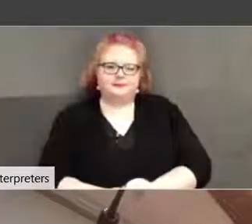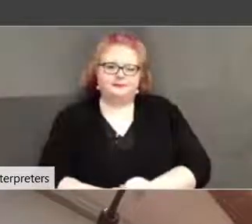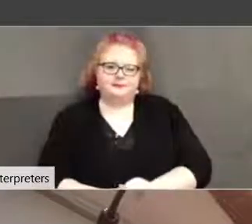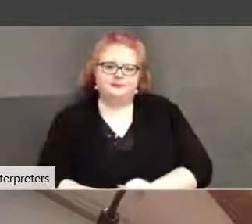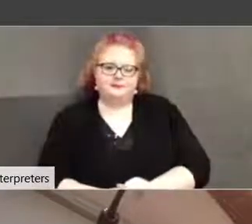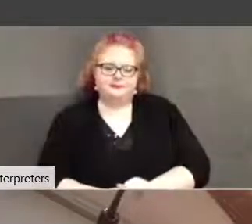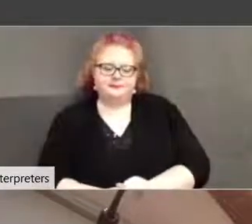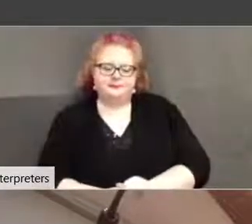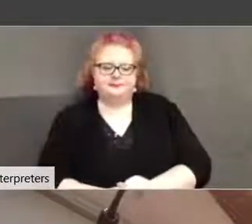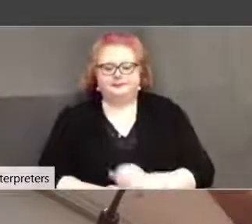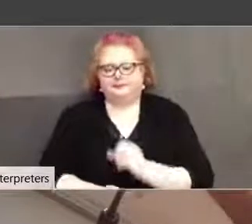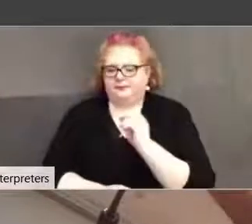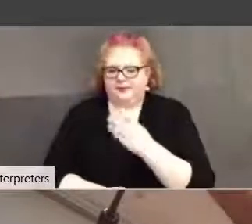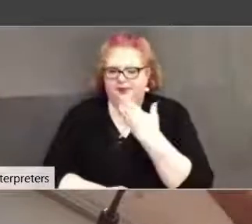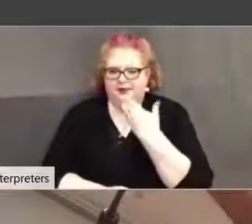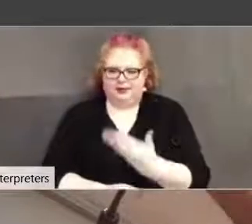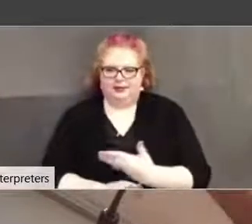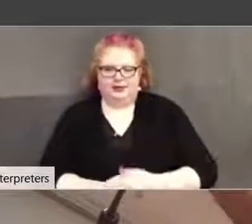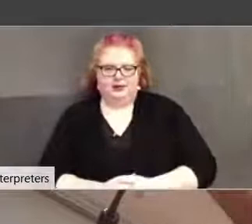All right. Thank you so much.